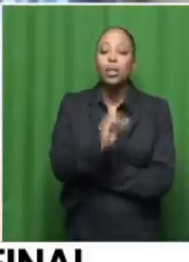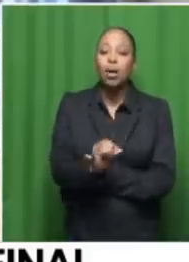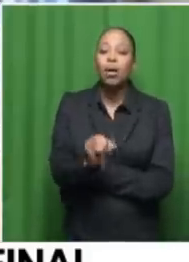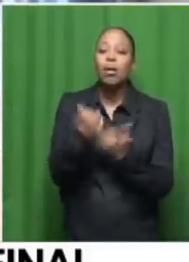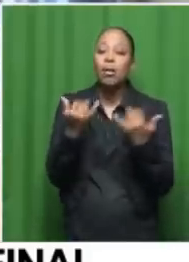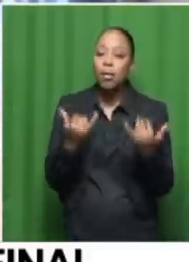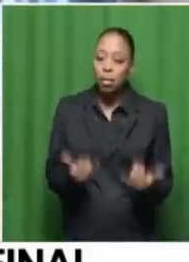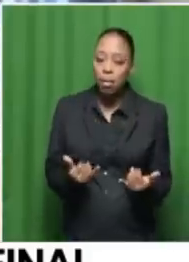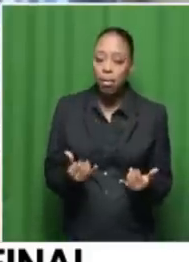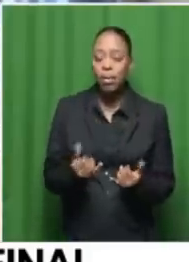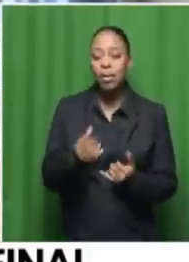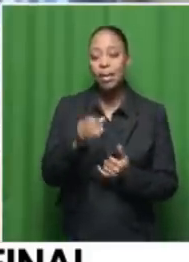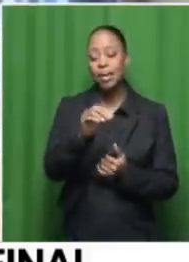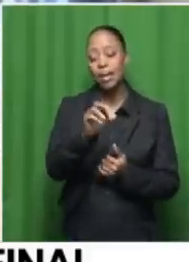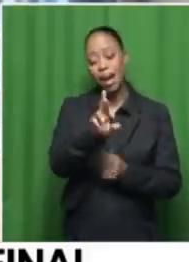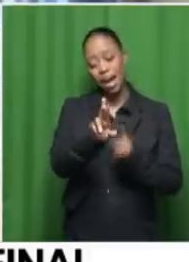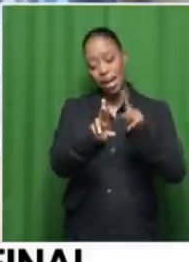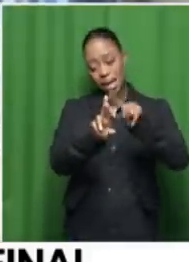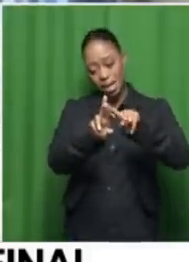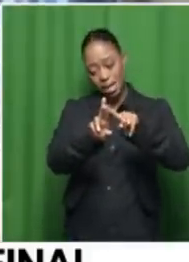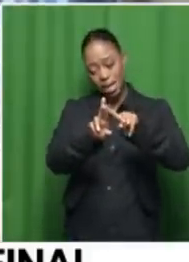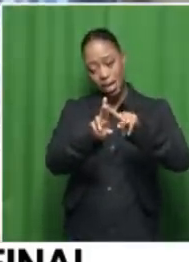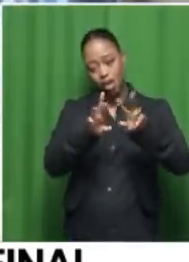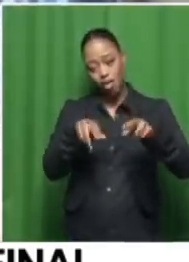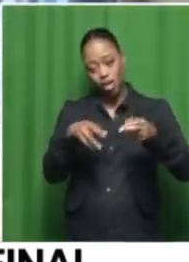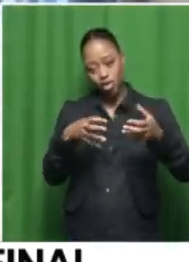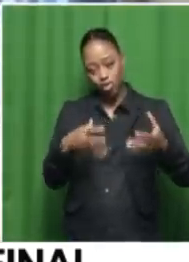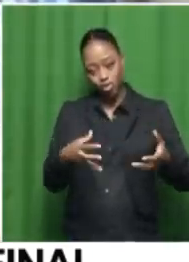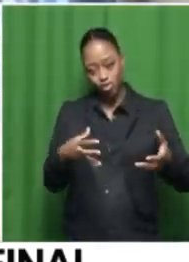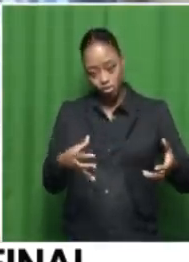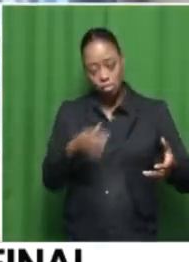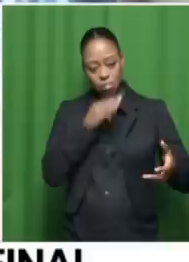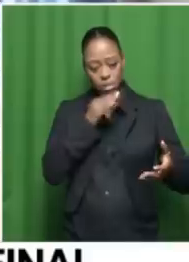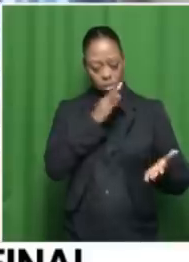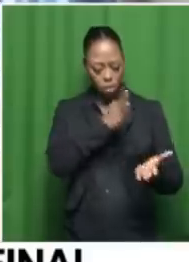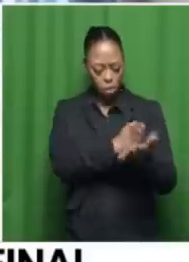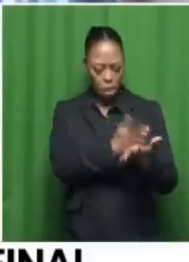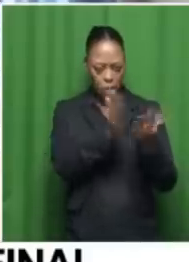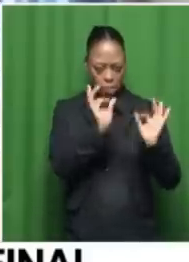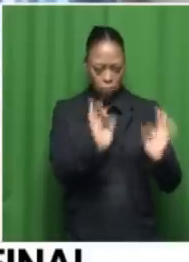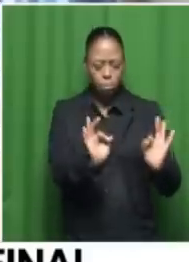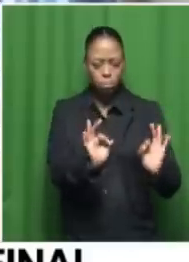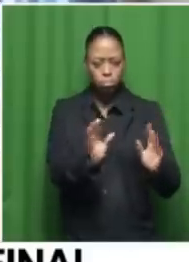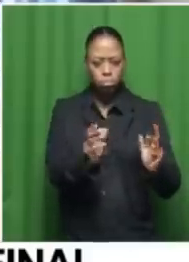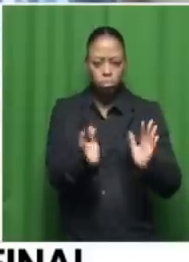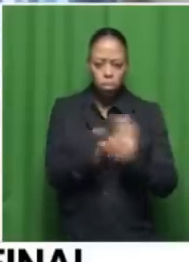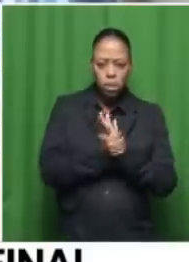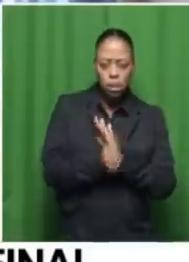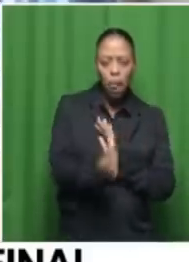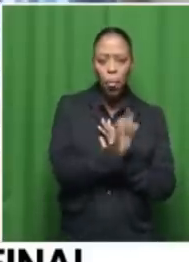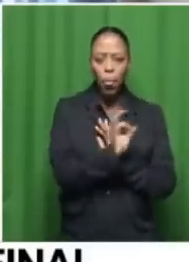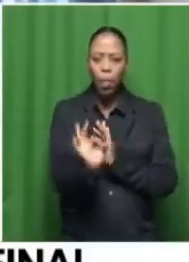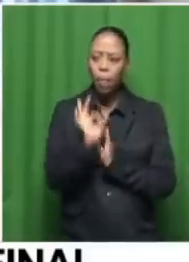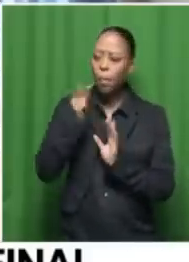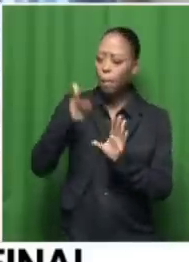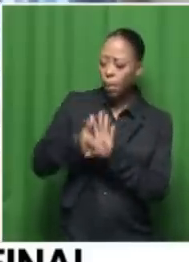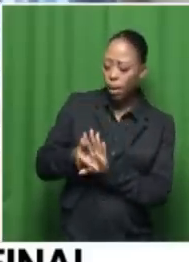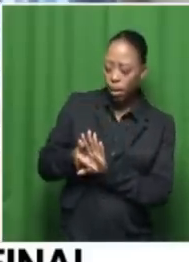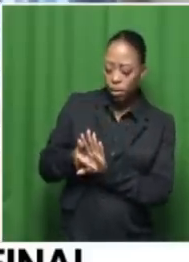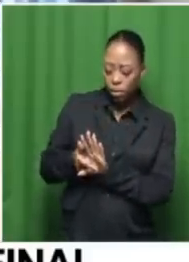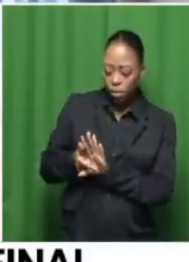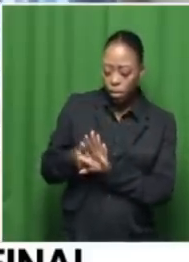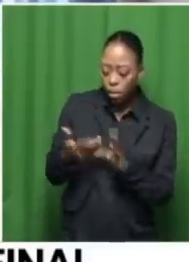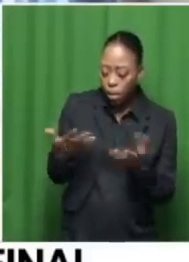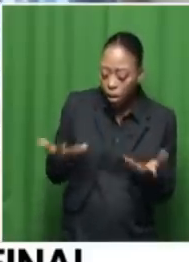STIRS stands for resourcing that is guaranteed and adequate. If you don't put petrol in the tank, the